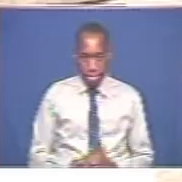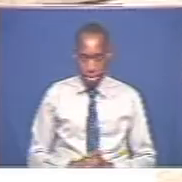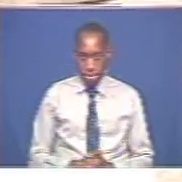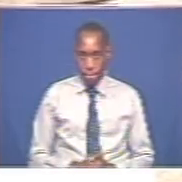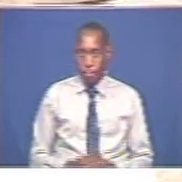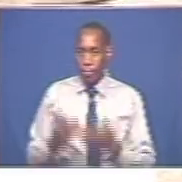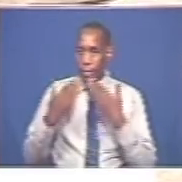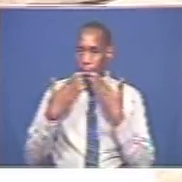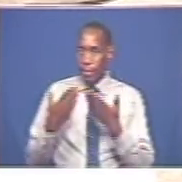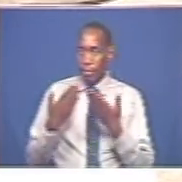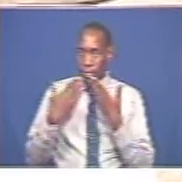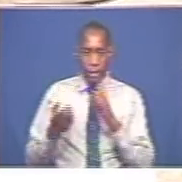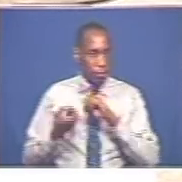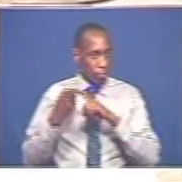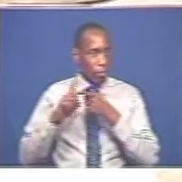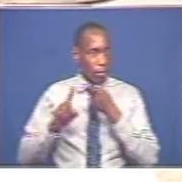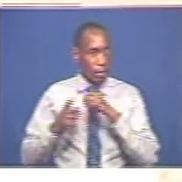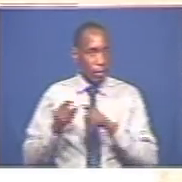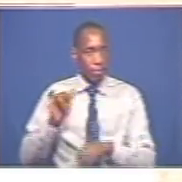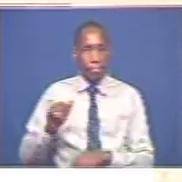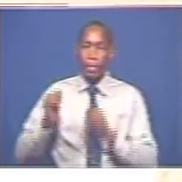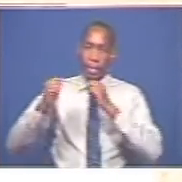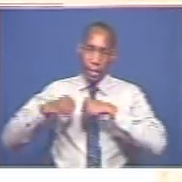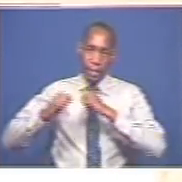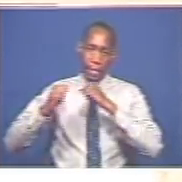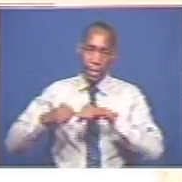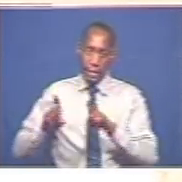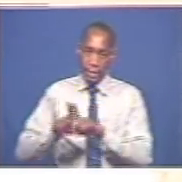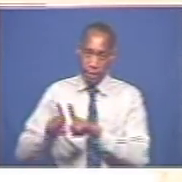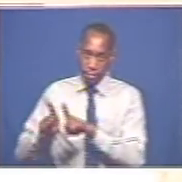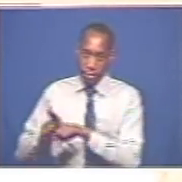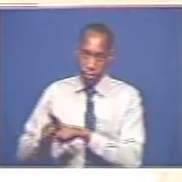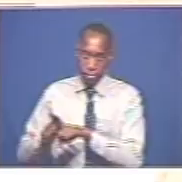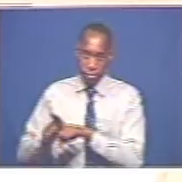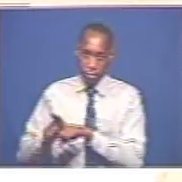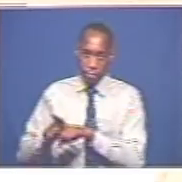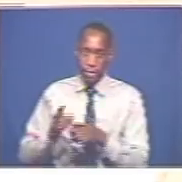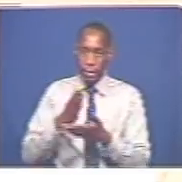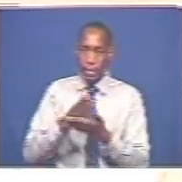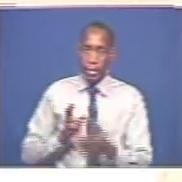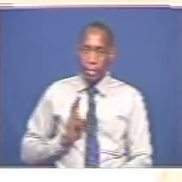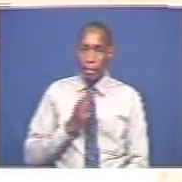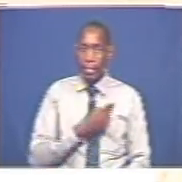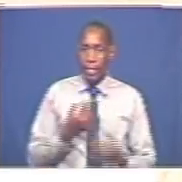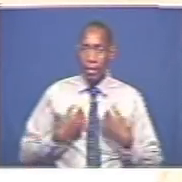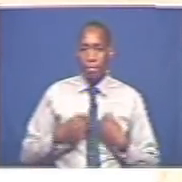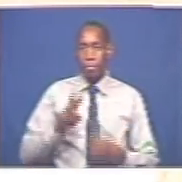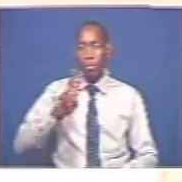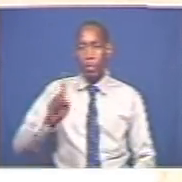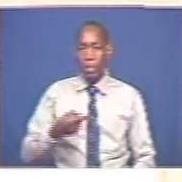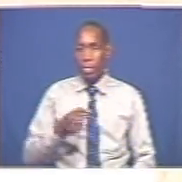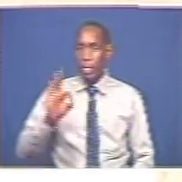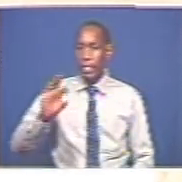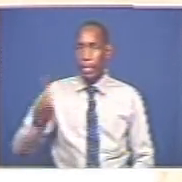Thank you for that reflection. I would agree with you that some of us have like 2,000 or 3,000 Facebook